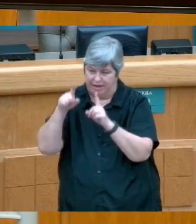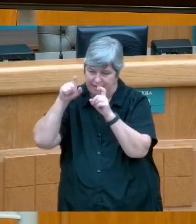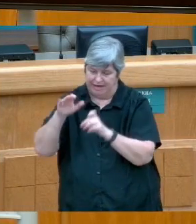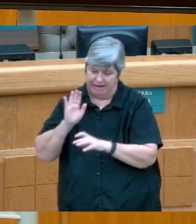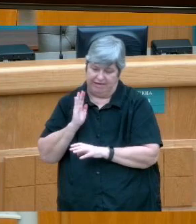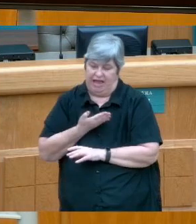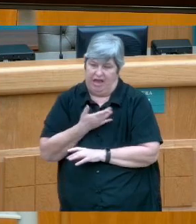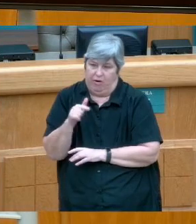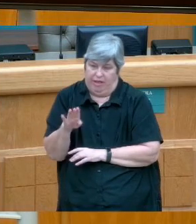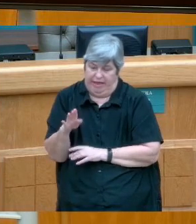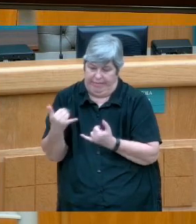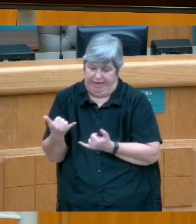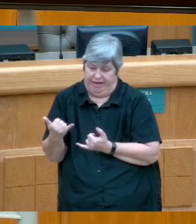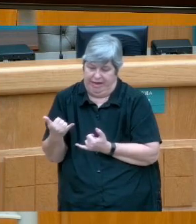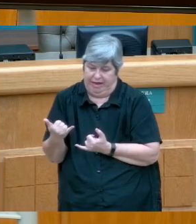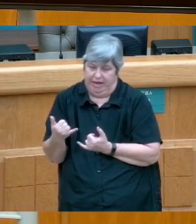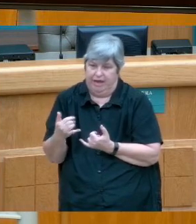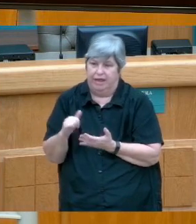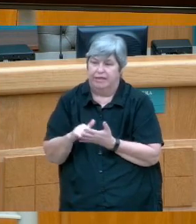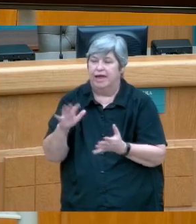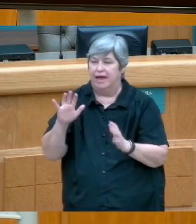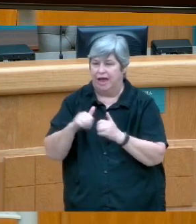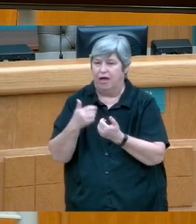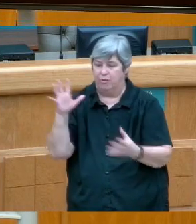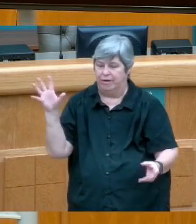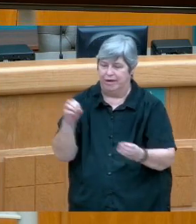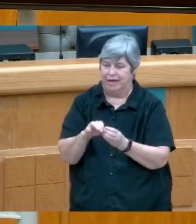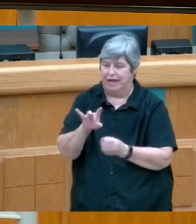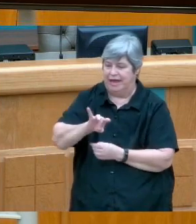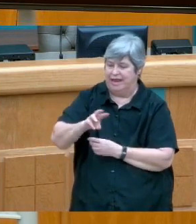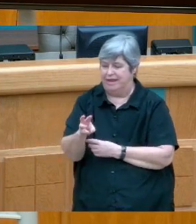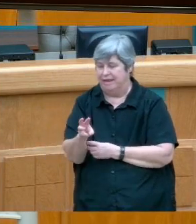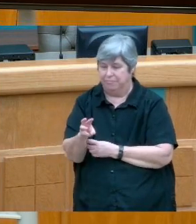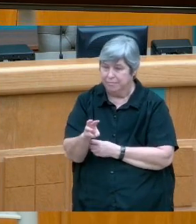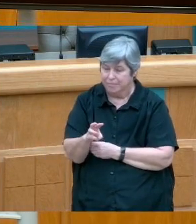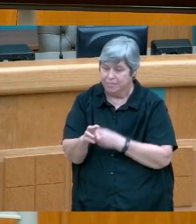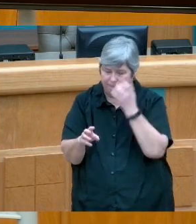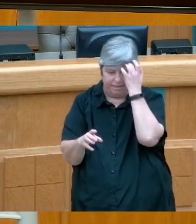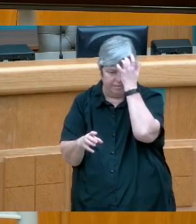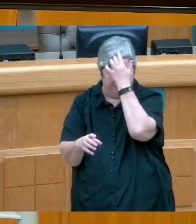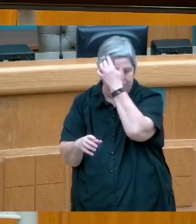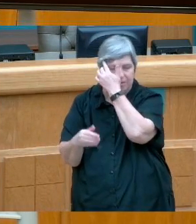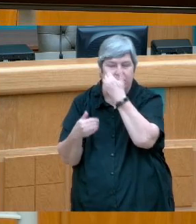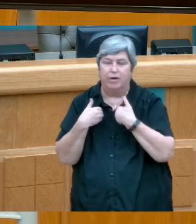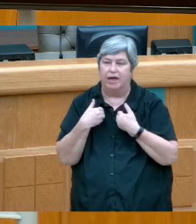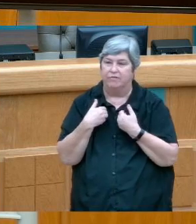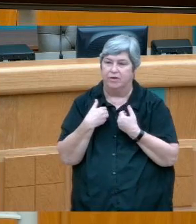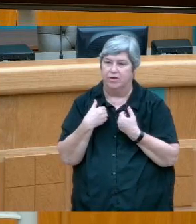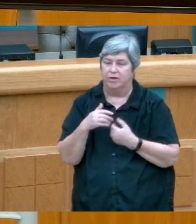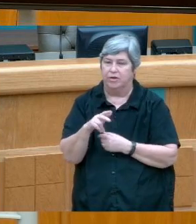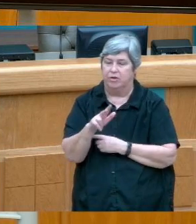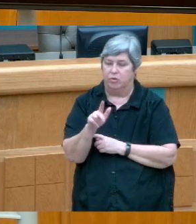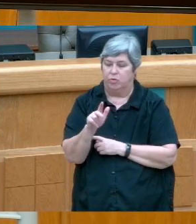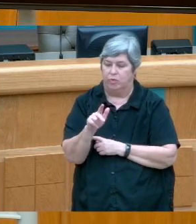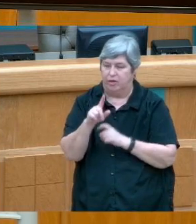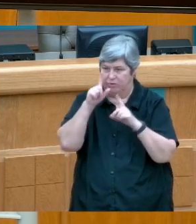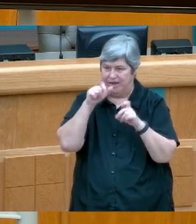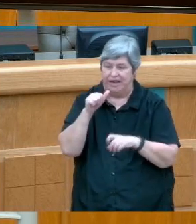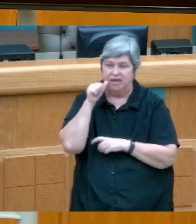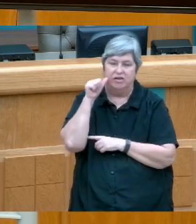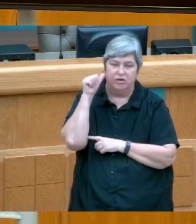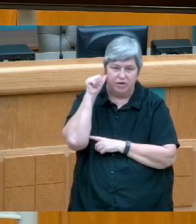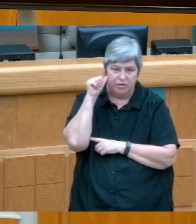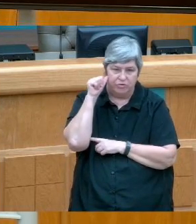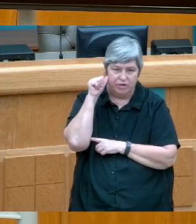our labs today. And so that's how we get to 86. So we had 23 tested